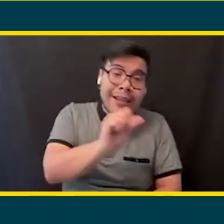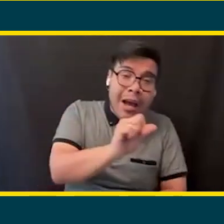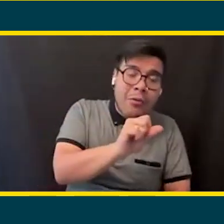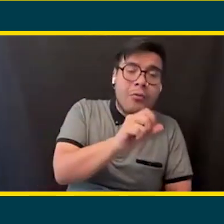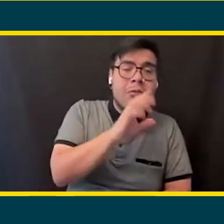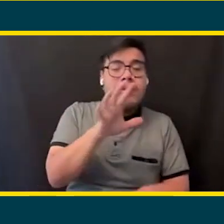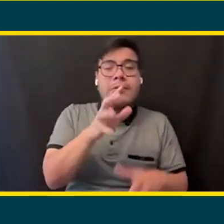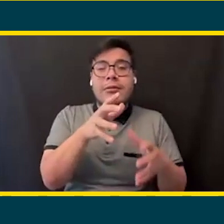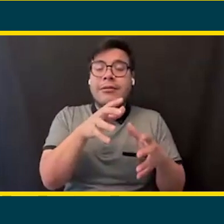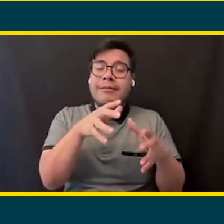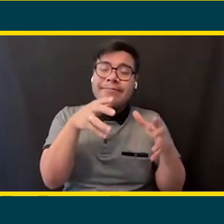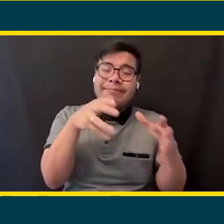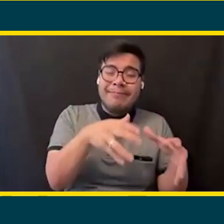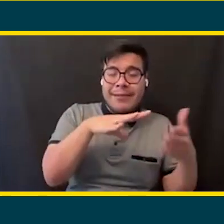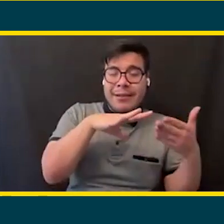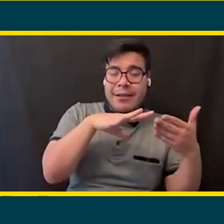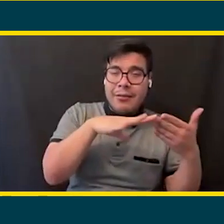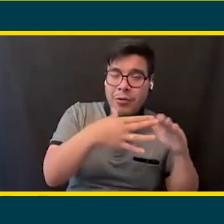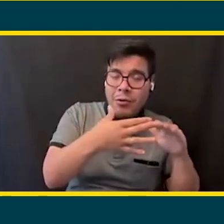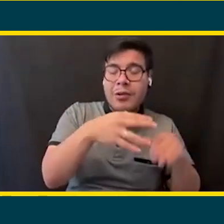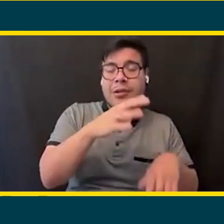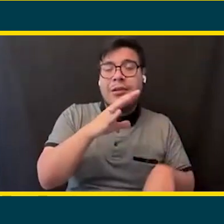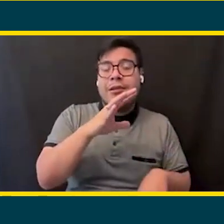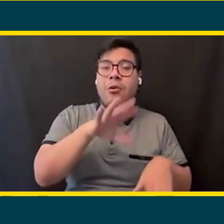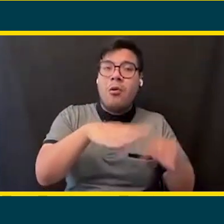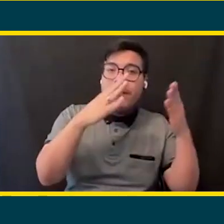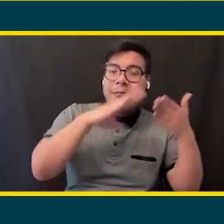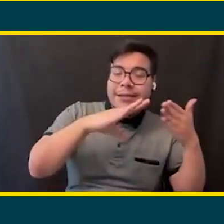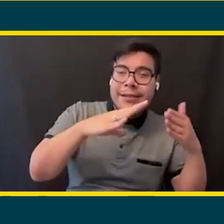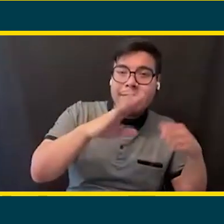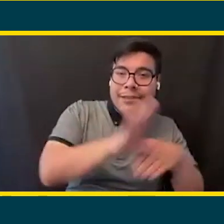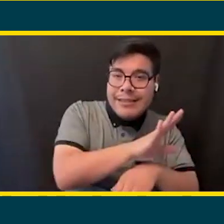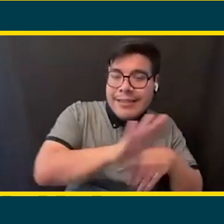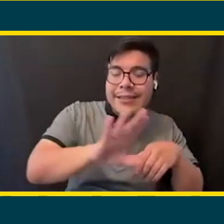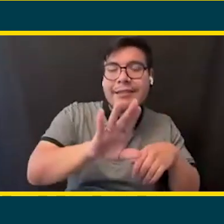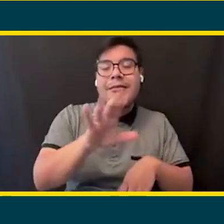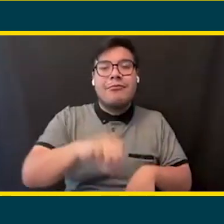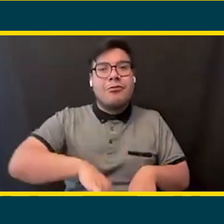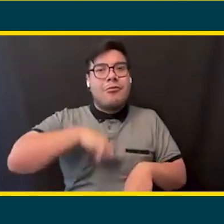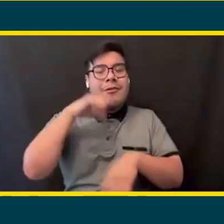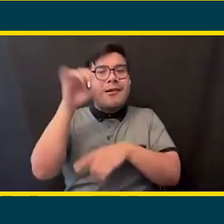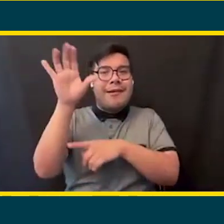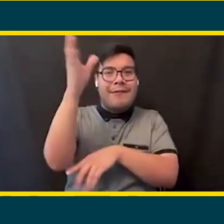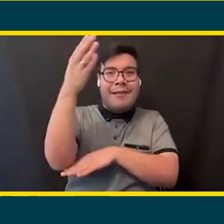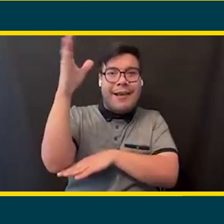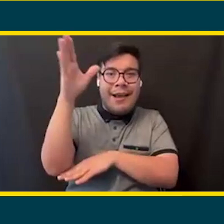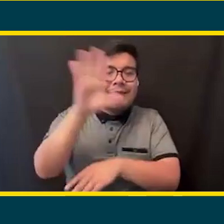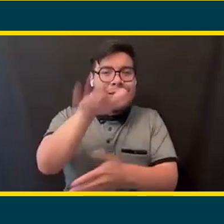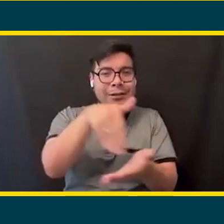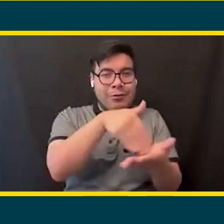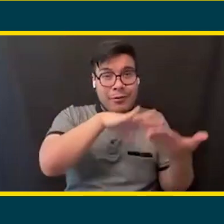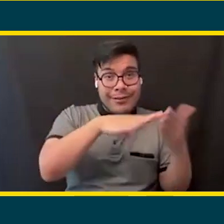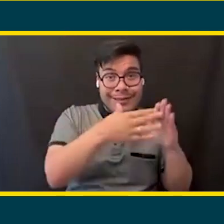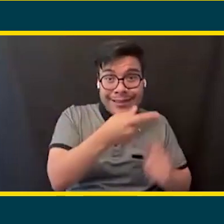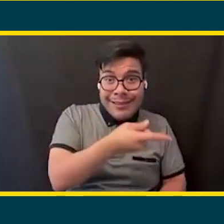trans people, queer people, open businesses, flags, pride flags in the central city area. But then as you